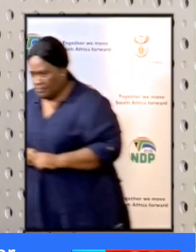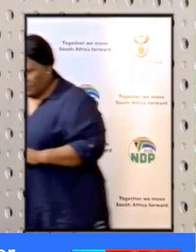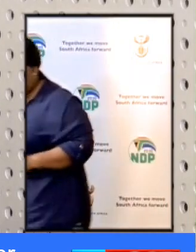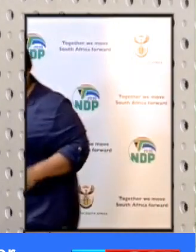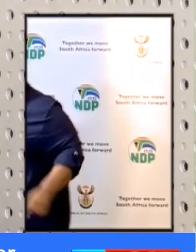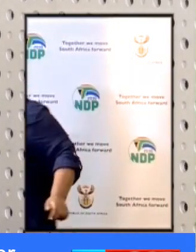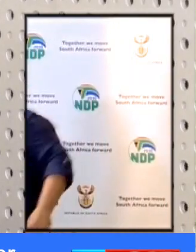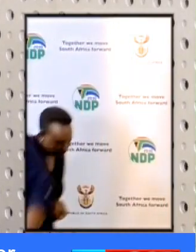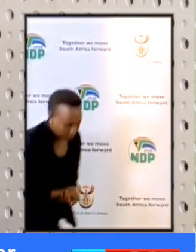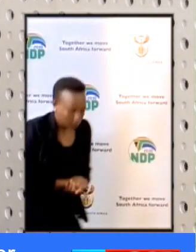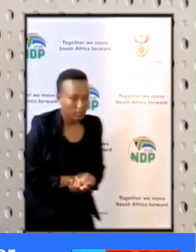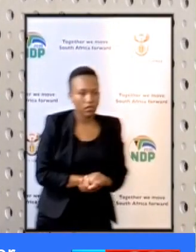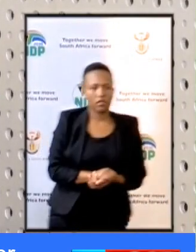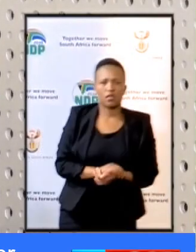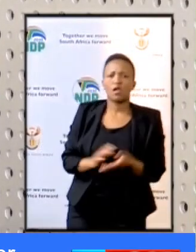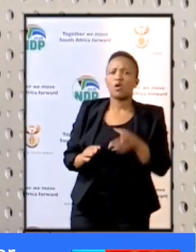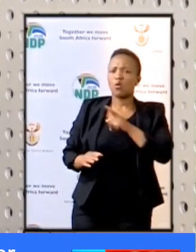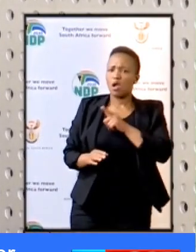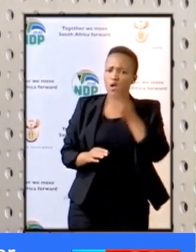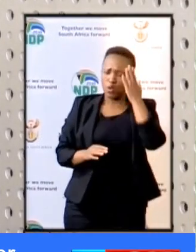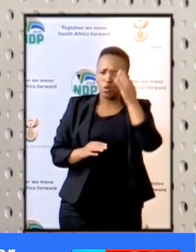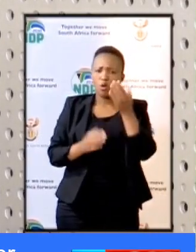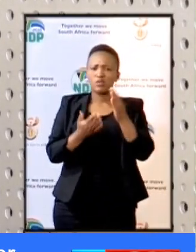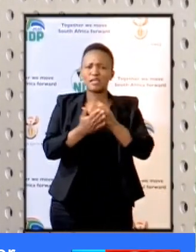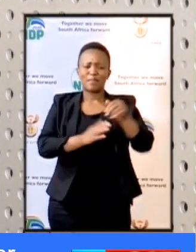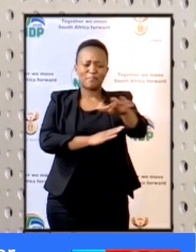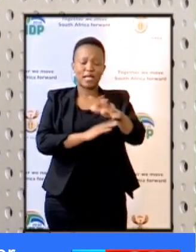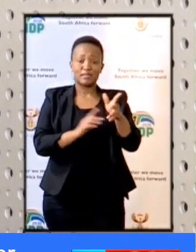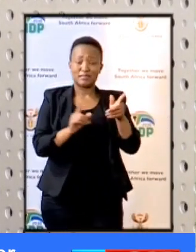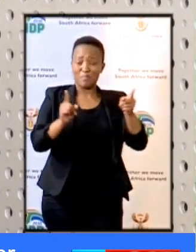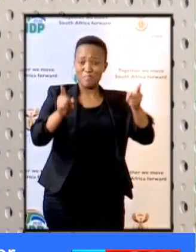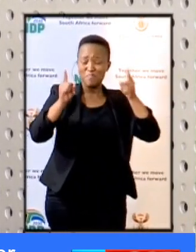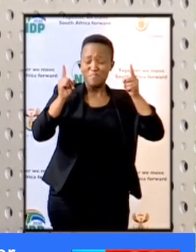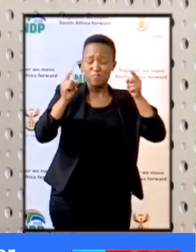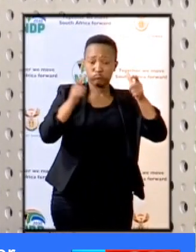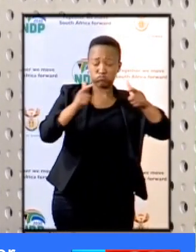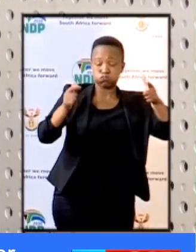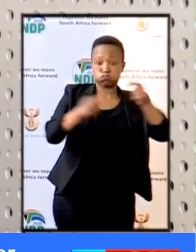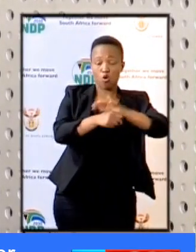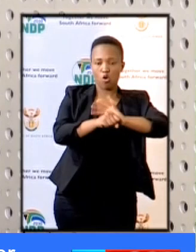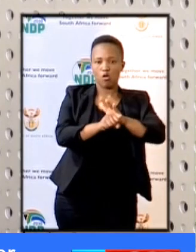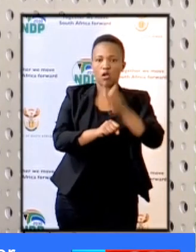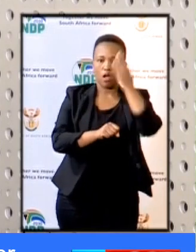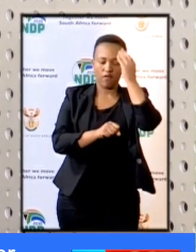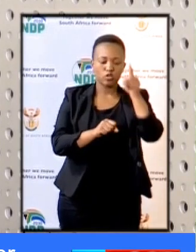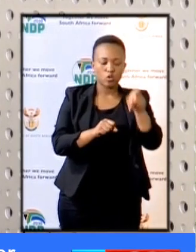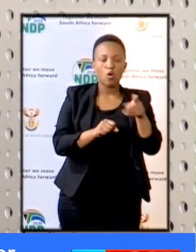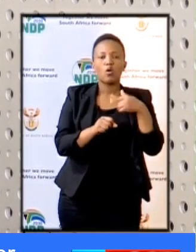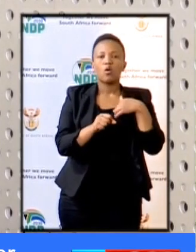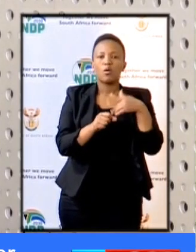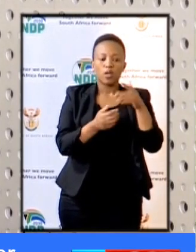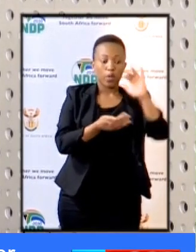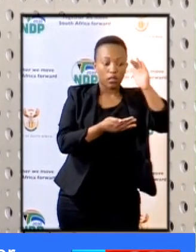different. And the decisions that were taken or that have been taken around the